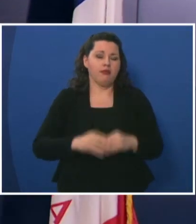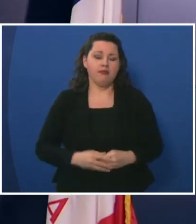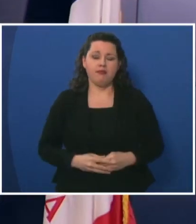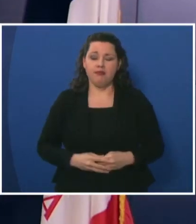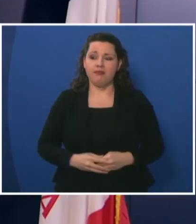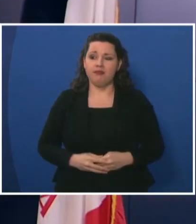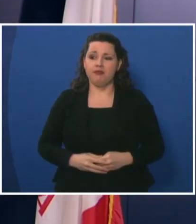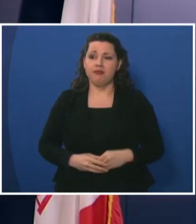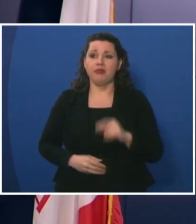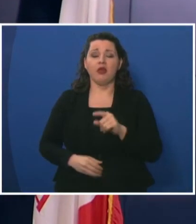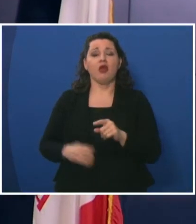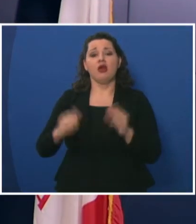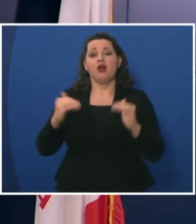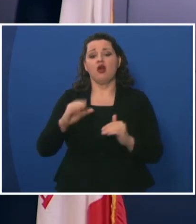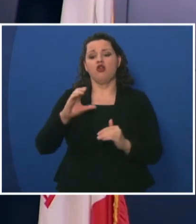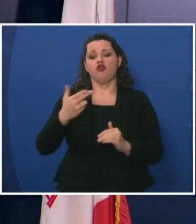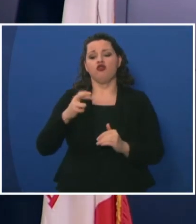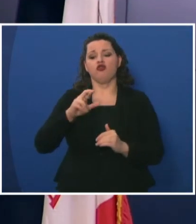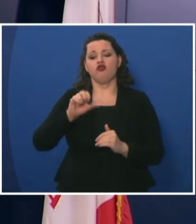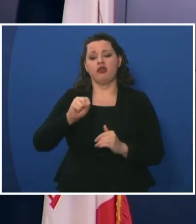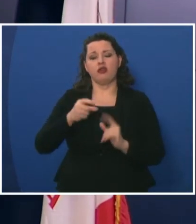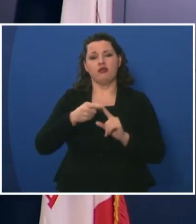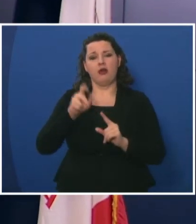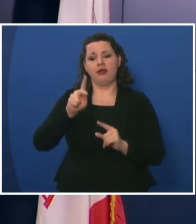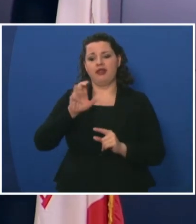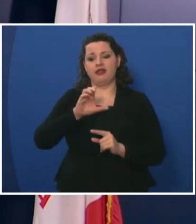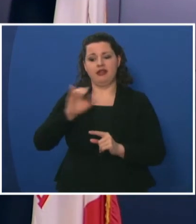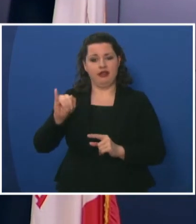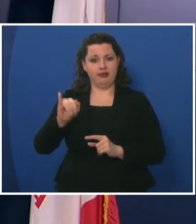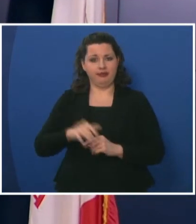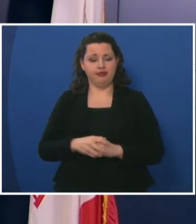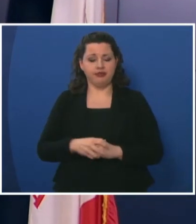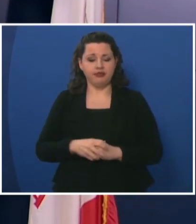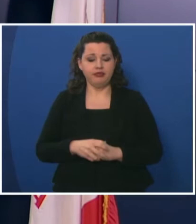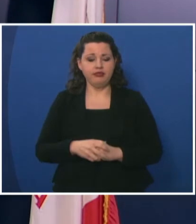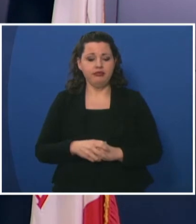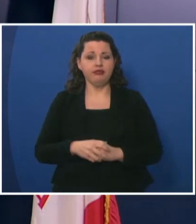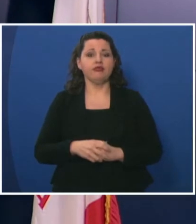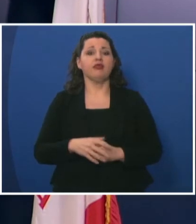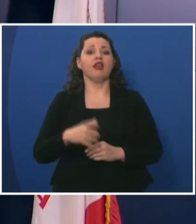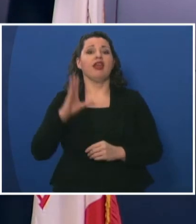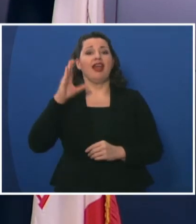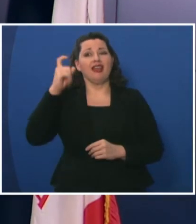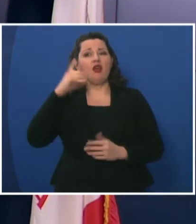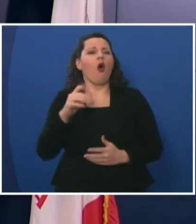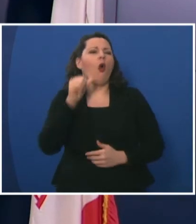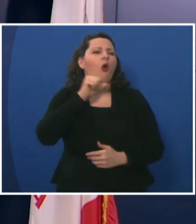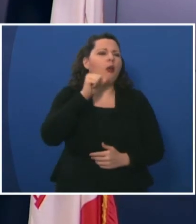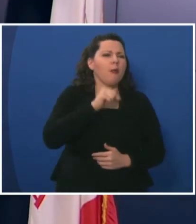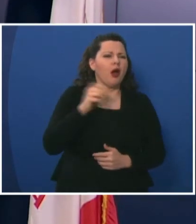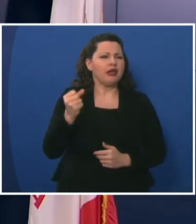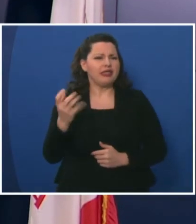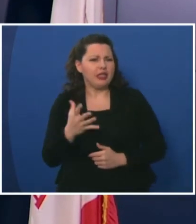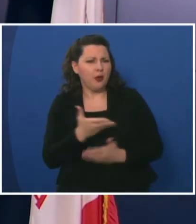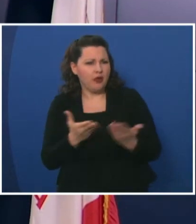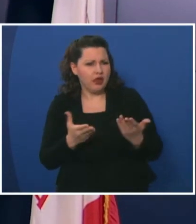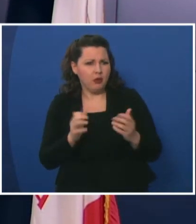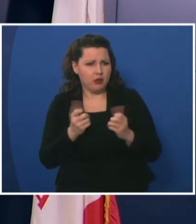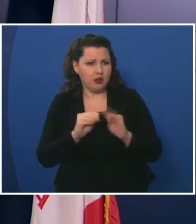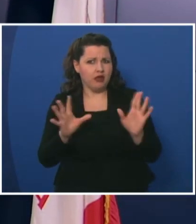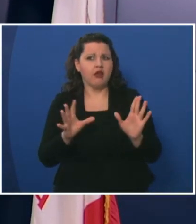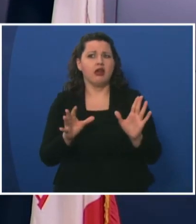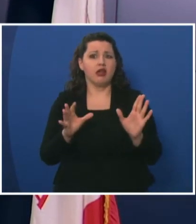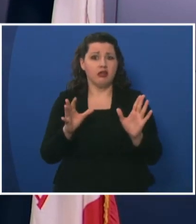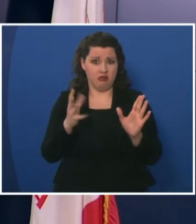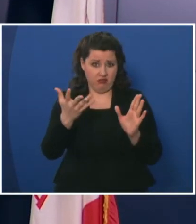Chris, KCCI, go ahead. Hi, Governor. First, the bars and casinos thing, just to clarify that. Yep. And, yep,